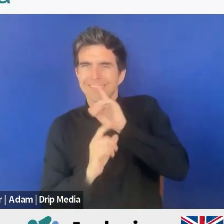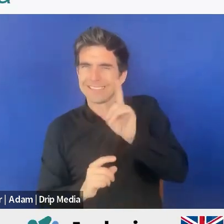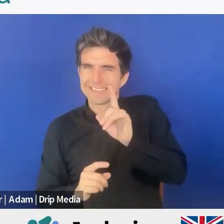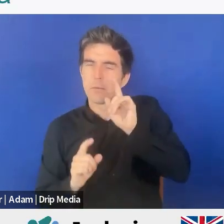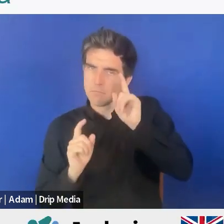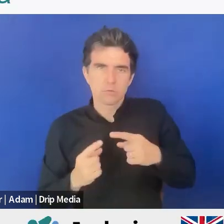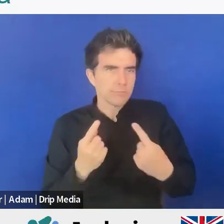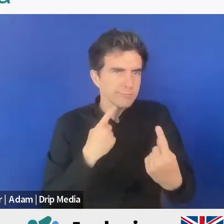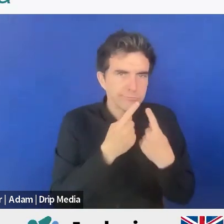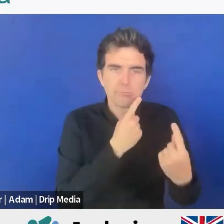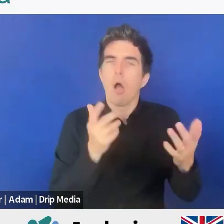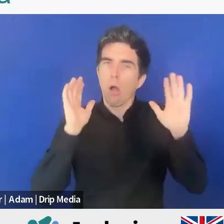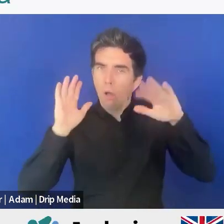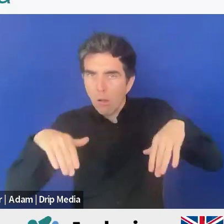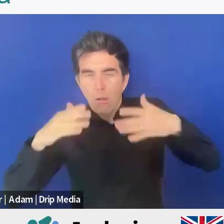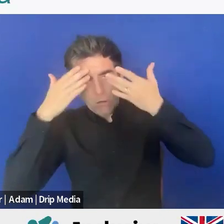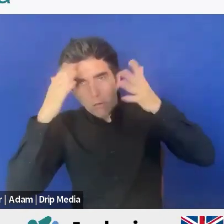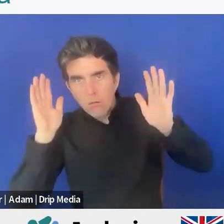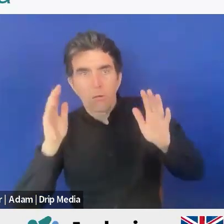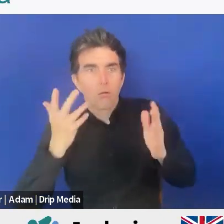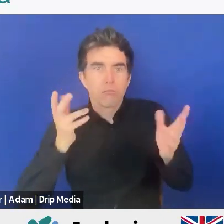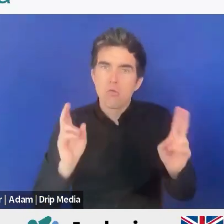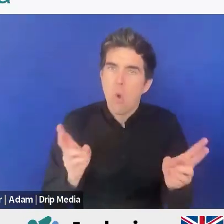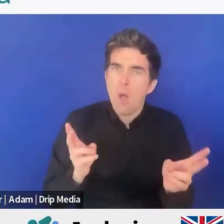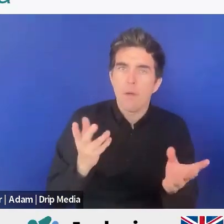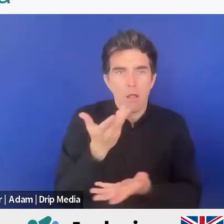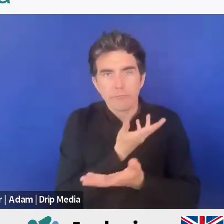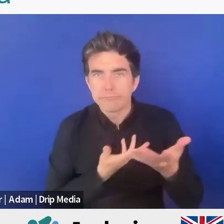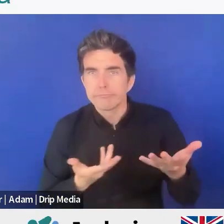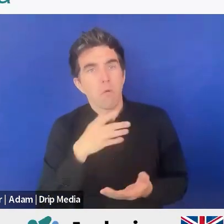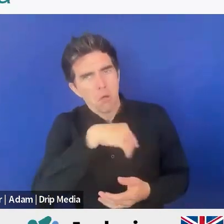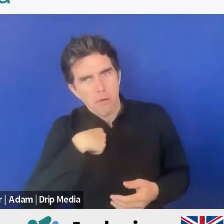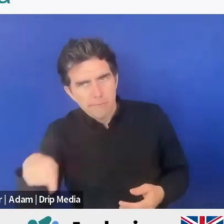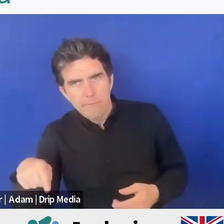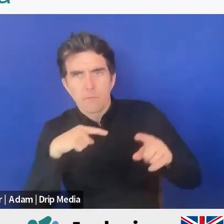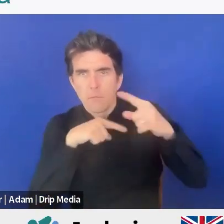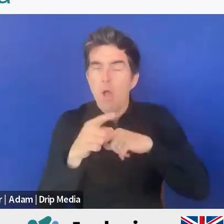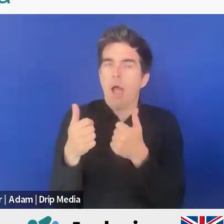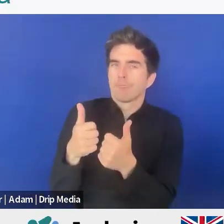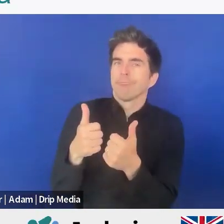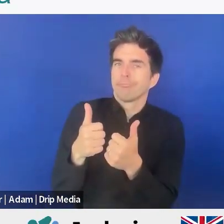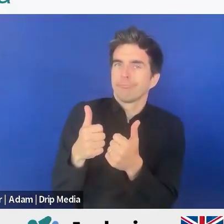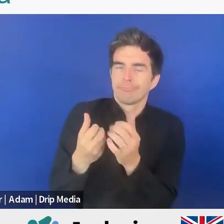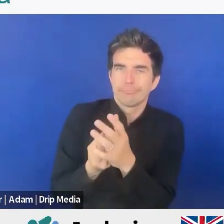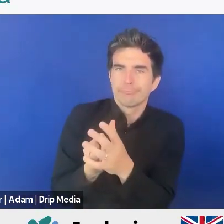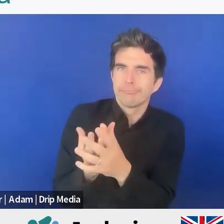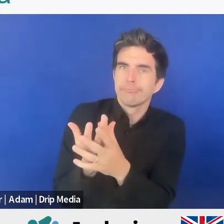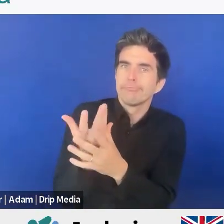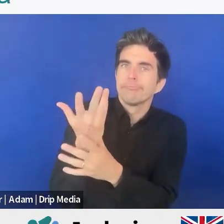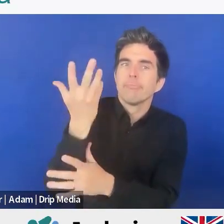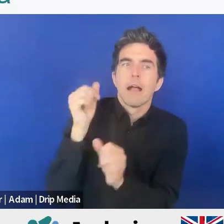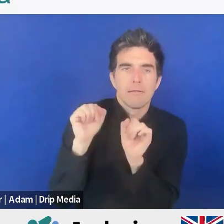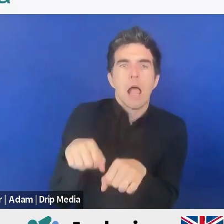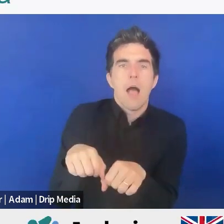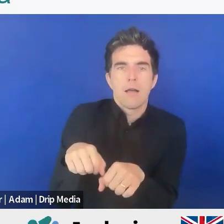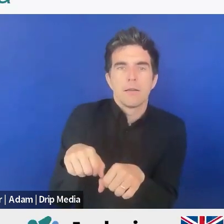it's steps that so I think that this step, the securing buy-in of the local leader, is the most important